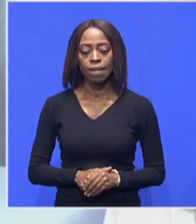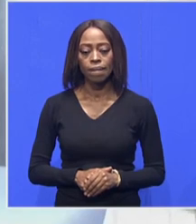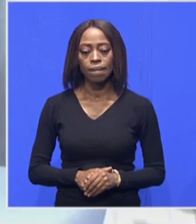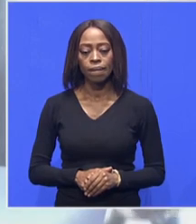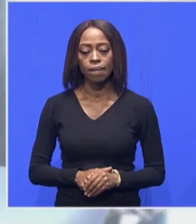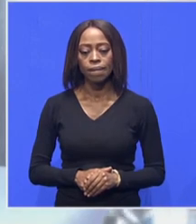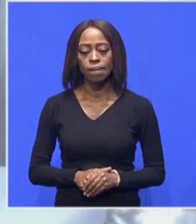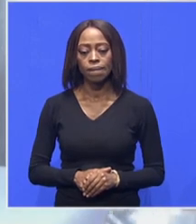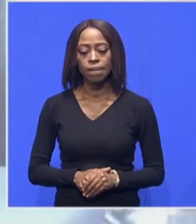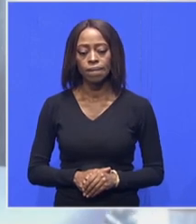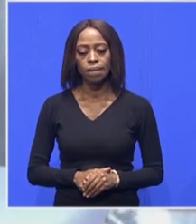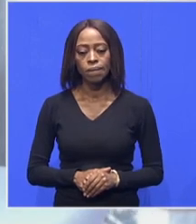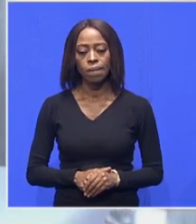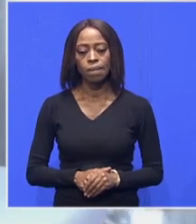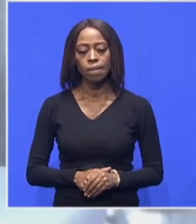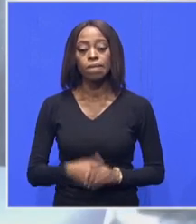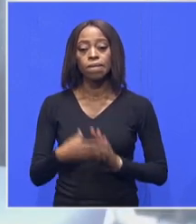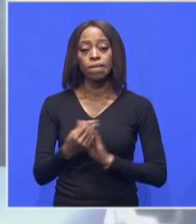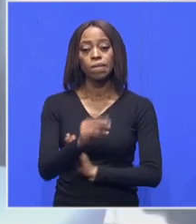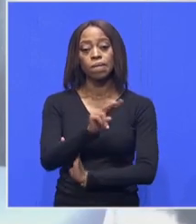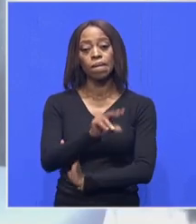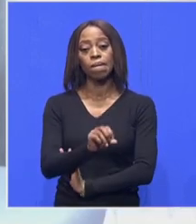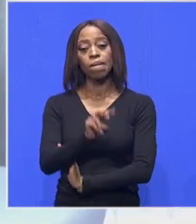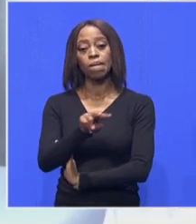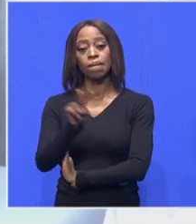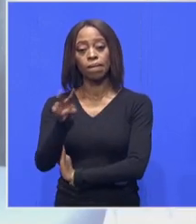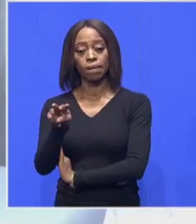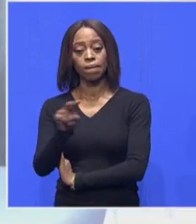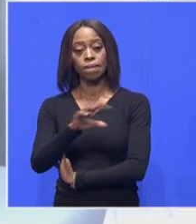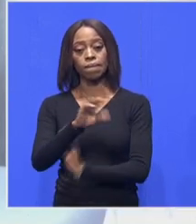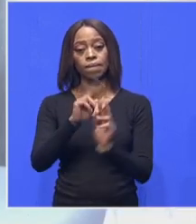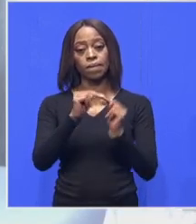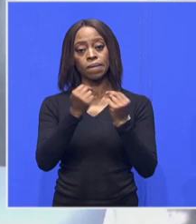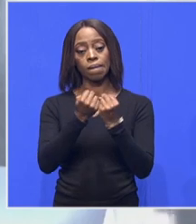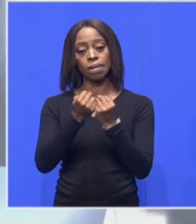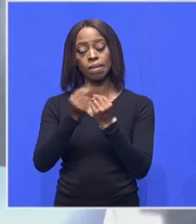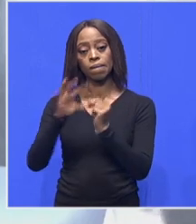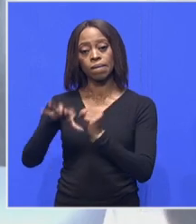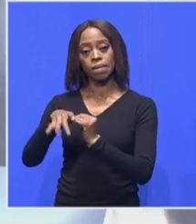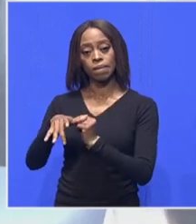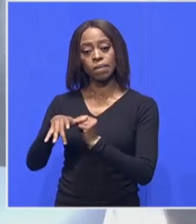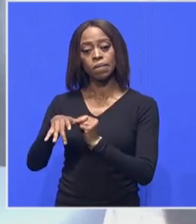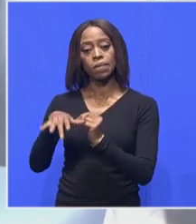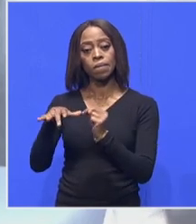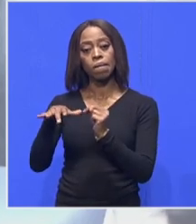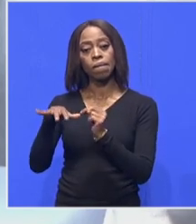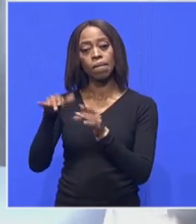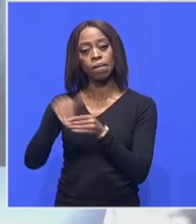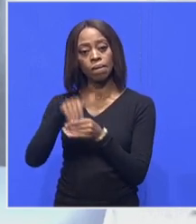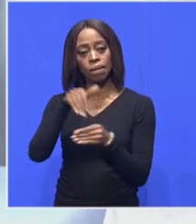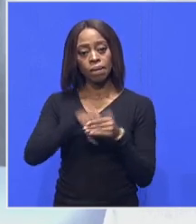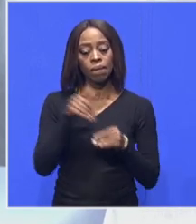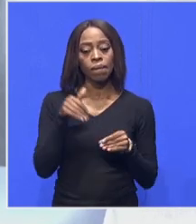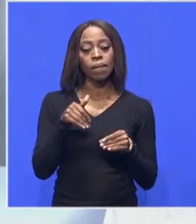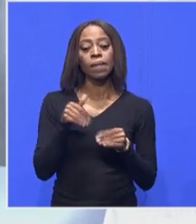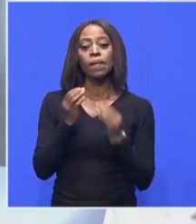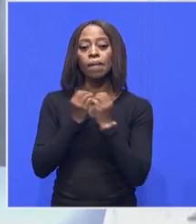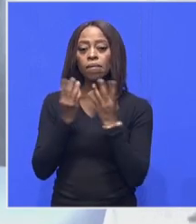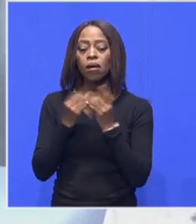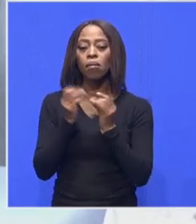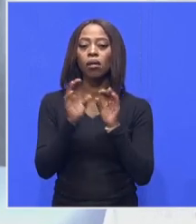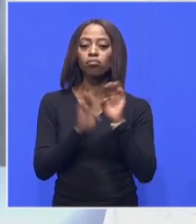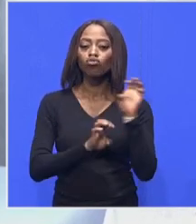have 2022 national and provincial elections coming up. There's a lot of talk, lots of